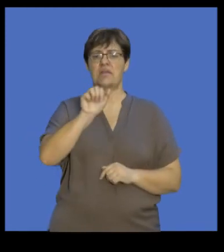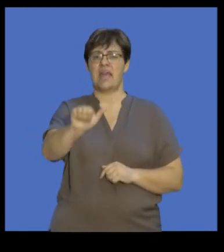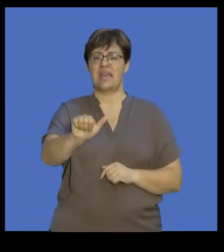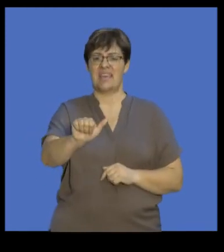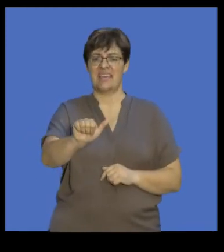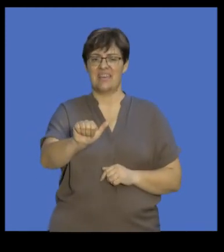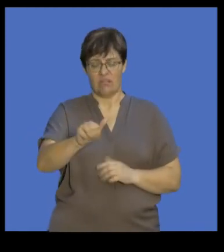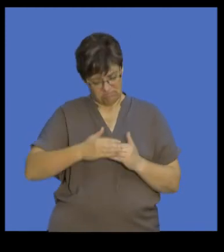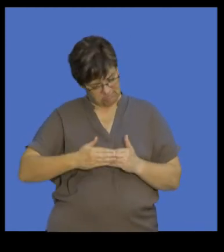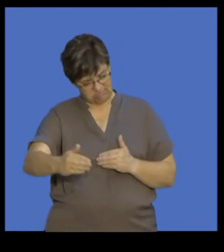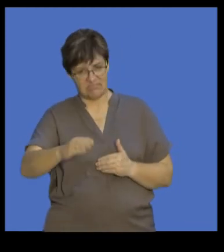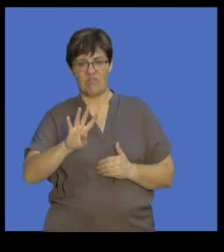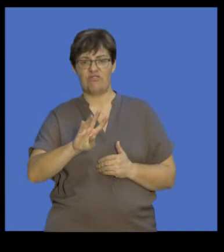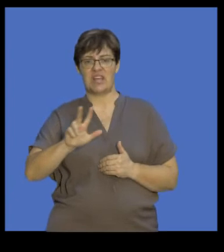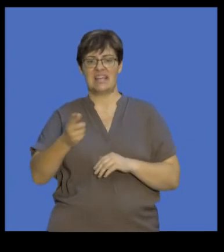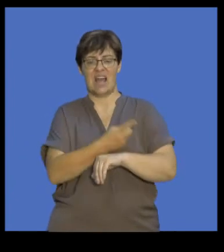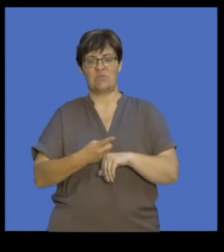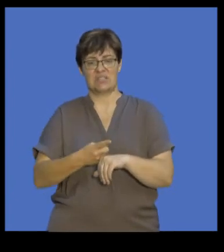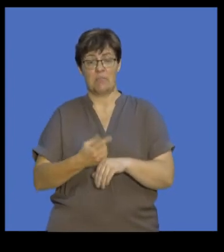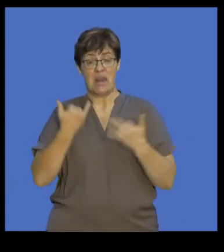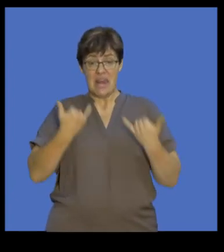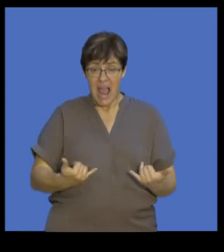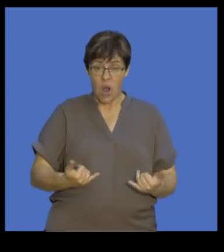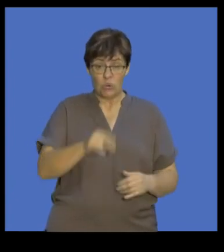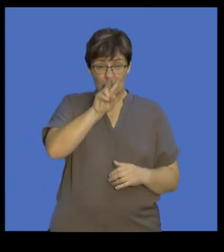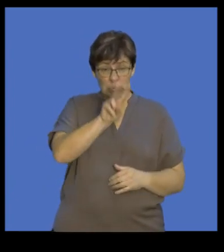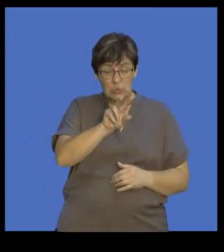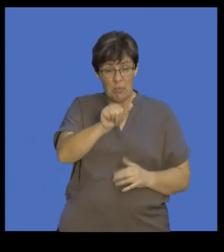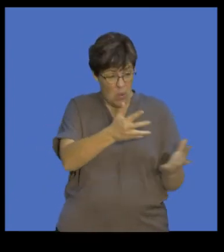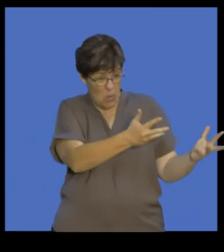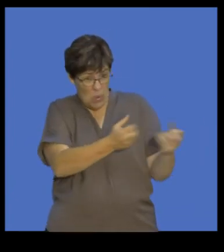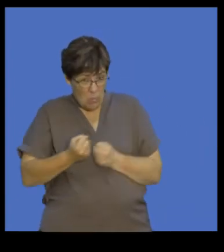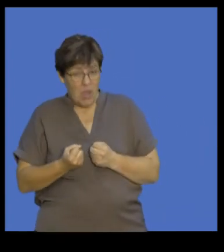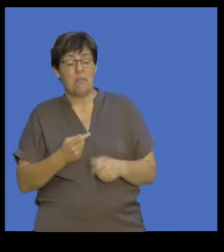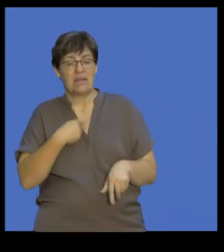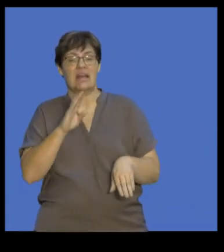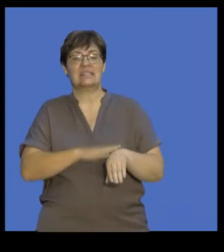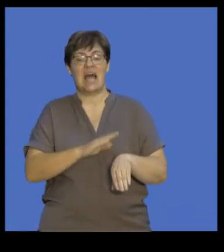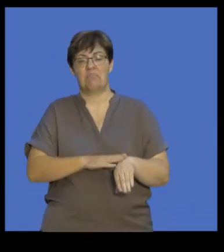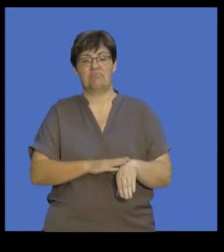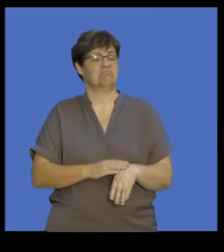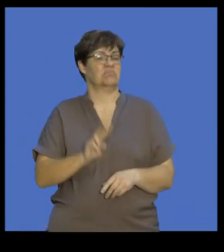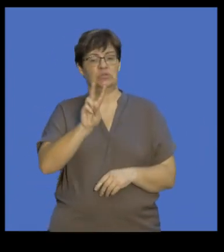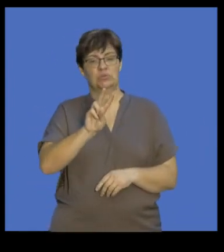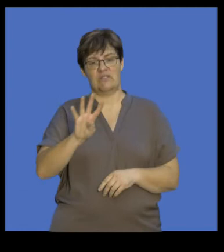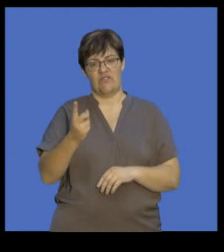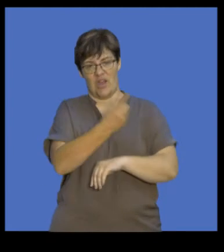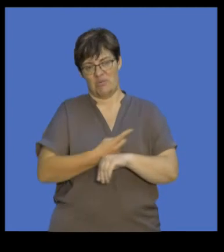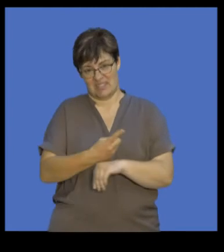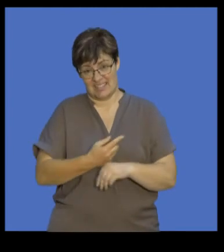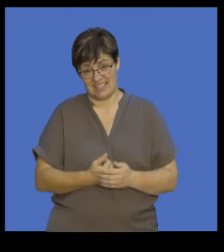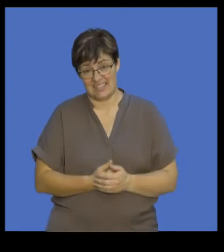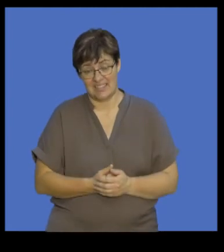designed to supply 1 ampere of current for 48 hours, so in half the time, the battery will be flat. Half the time is like, what, a